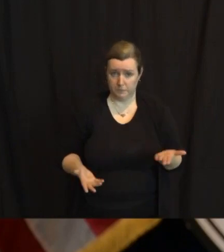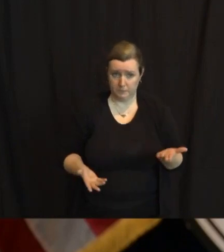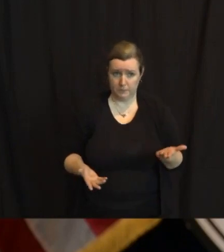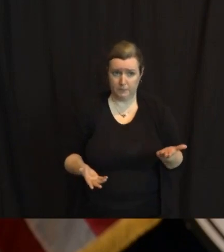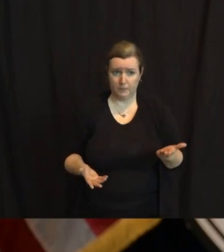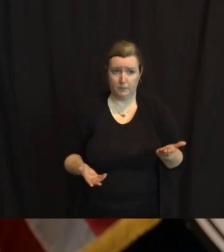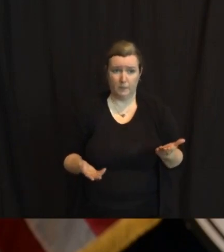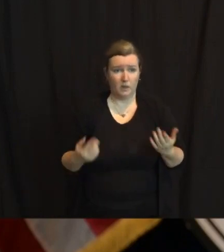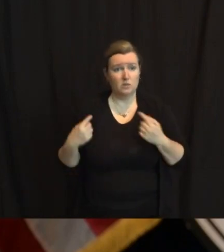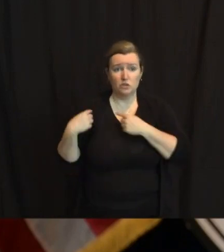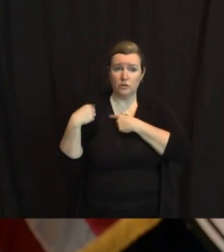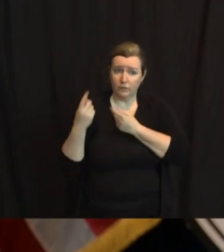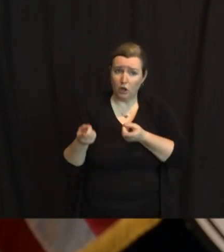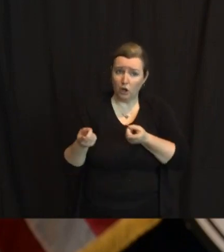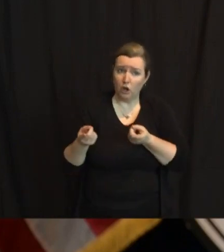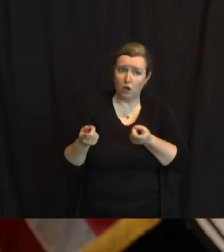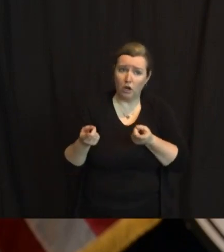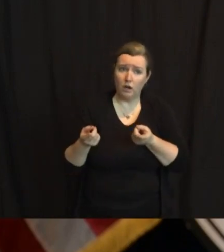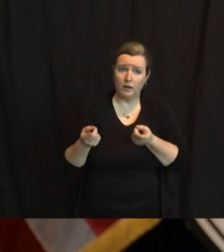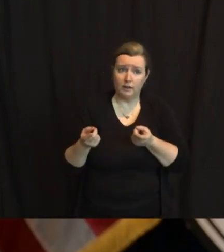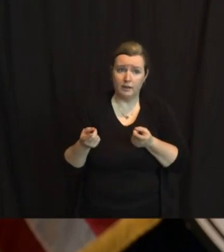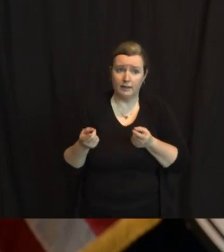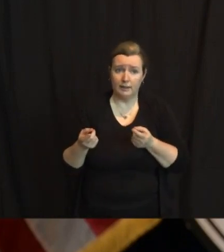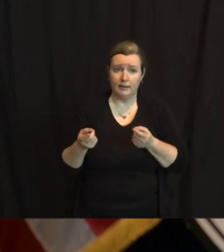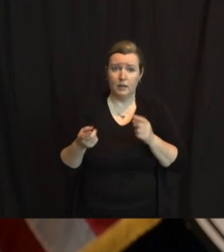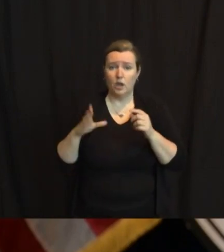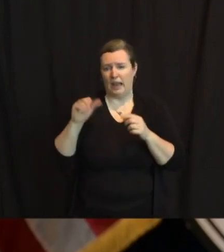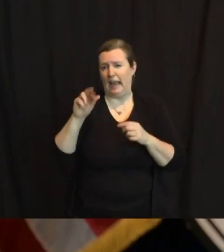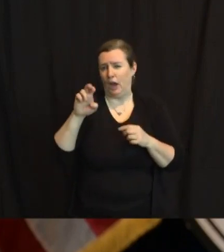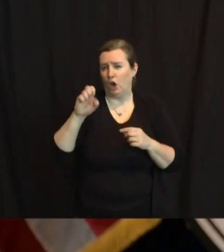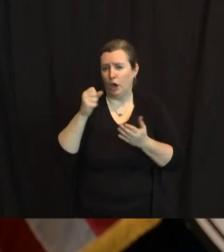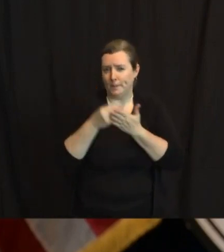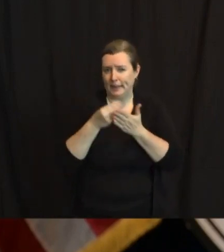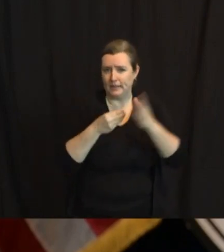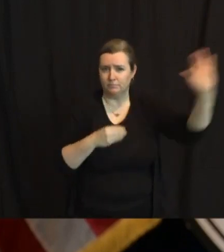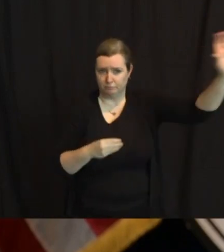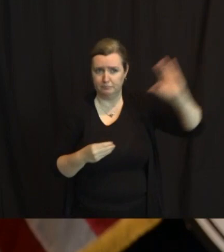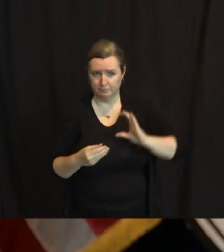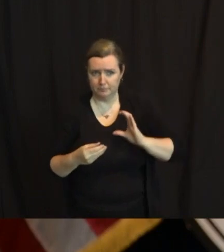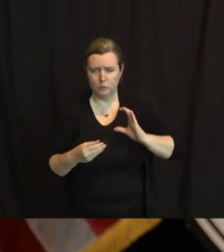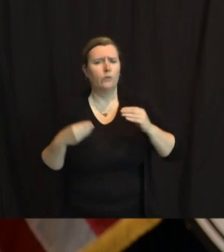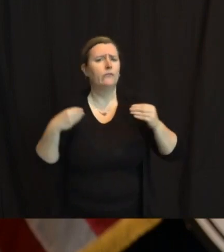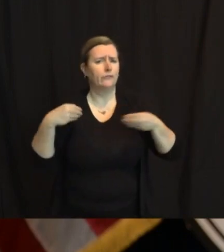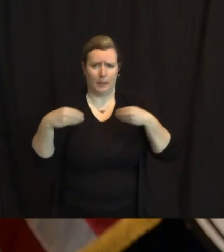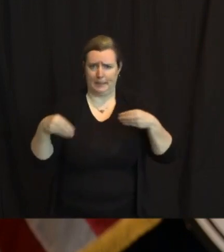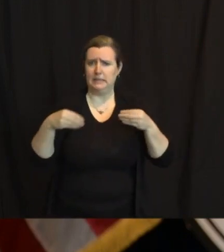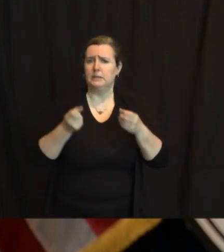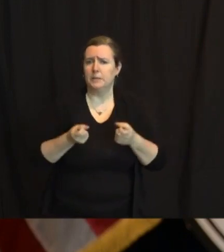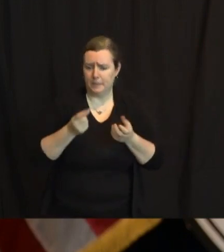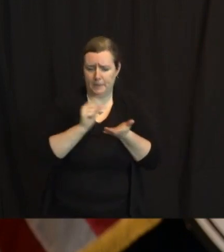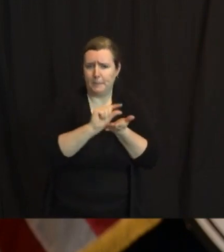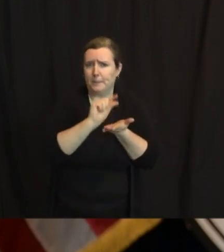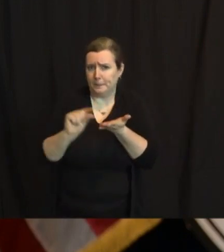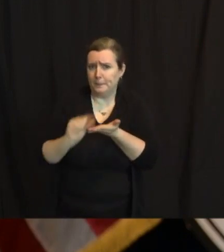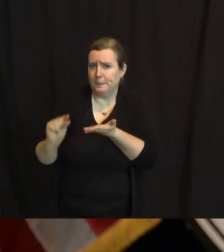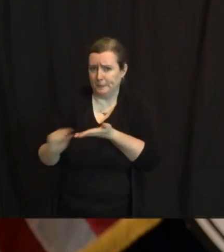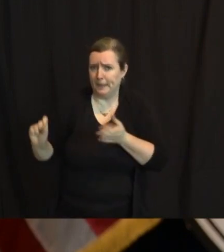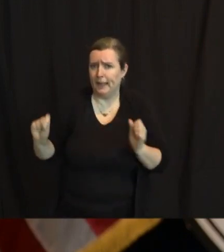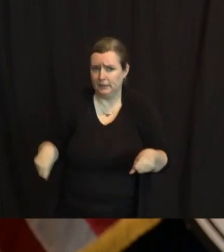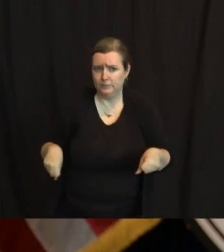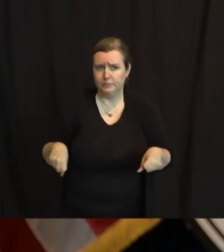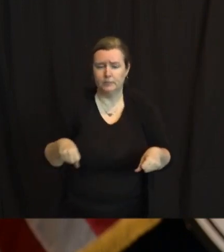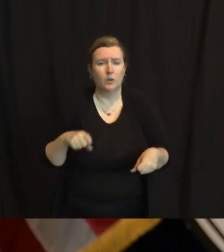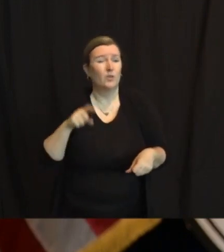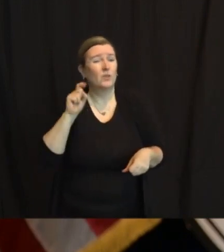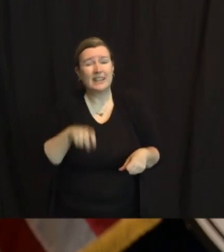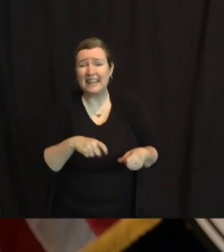on interpreting the CARE Act to be able to spend that money, in addition to getting the ability to borrow, including from